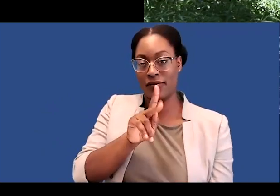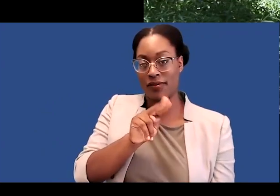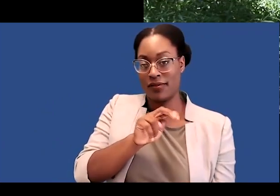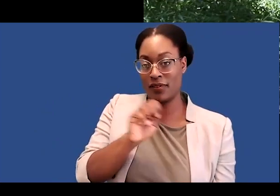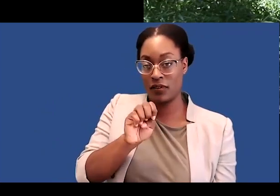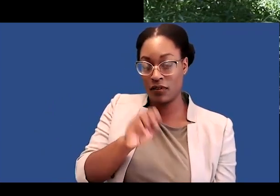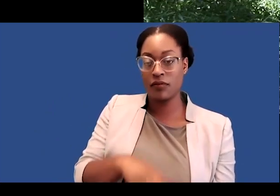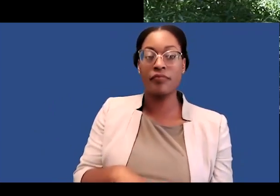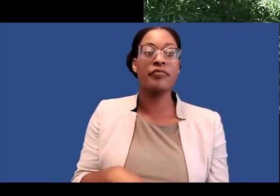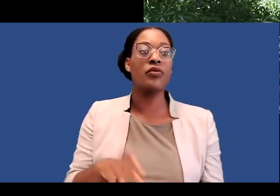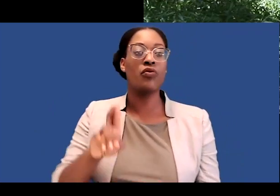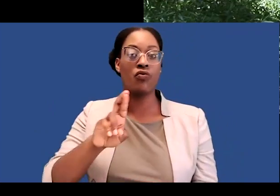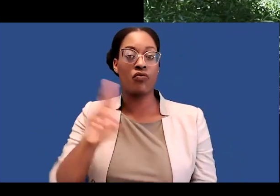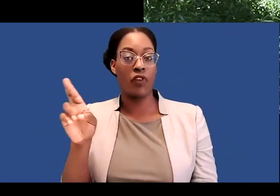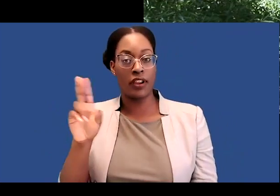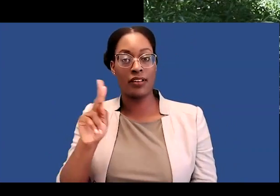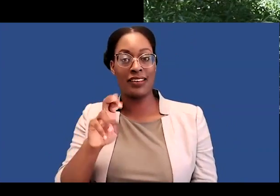And resting the right knee on your mat.